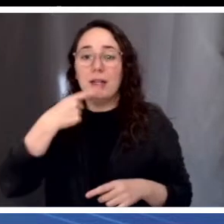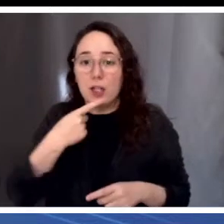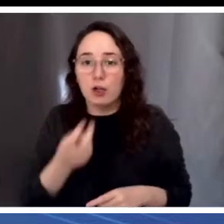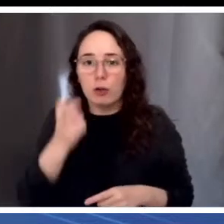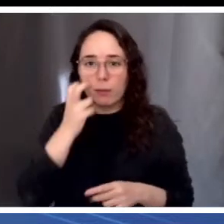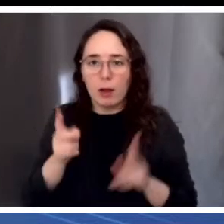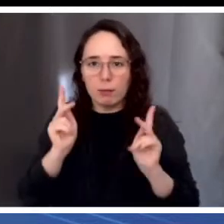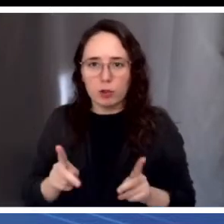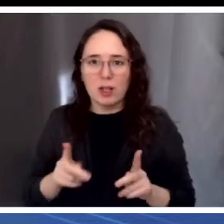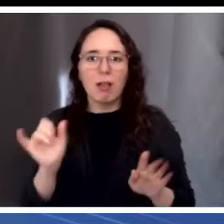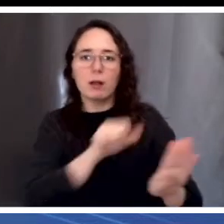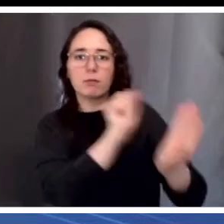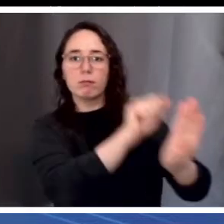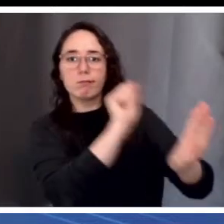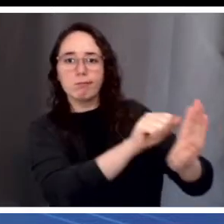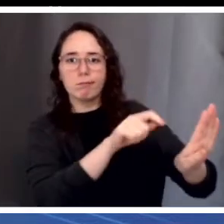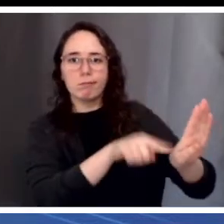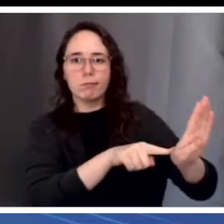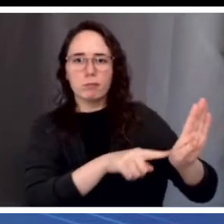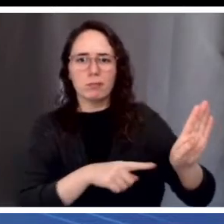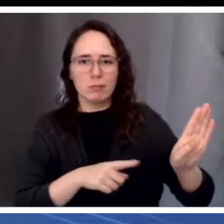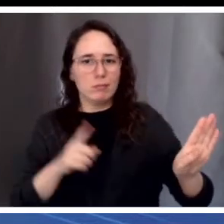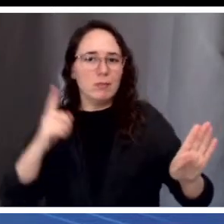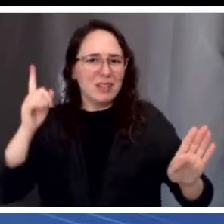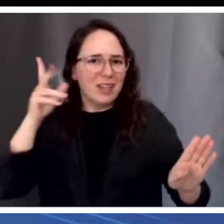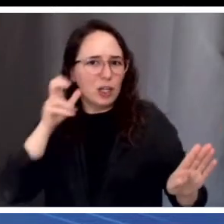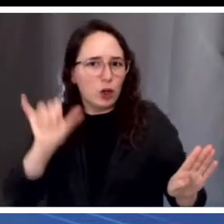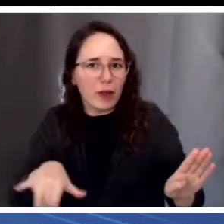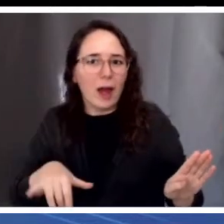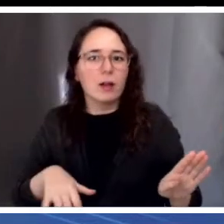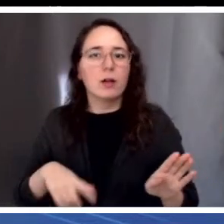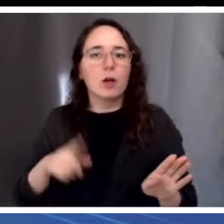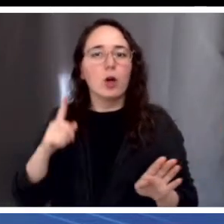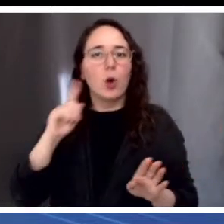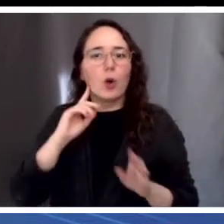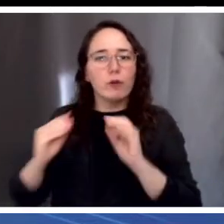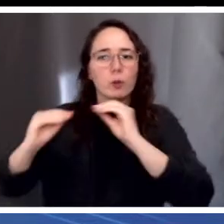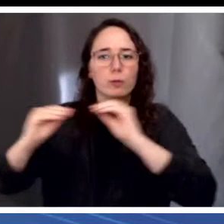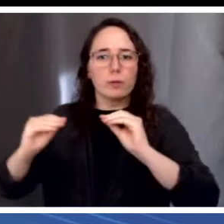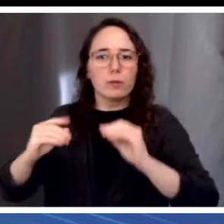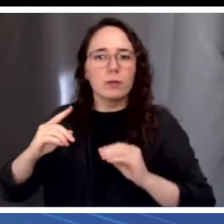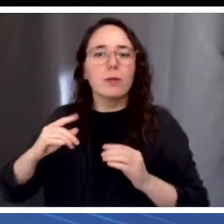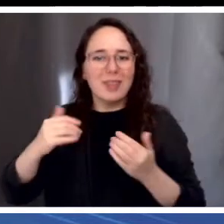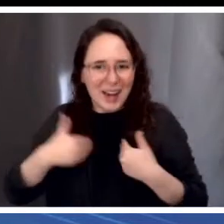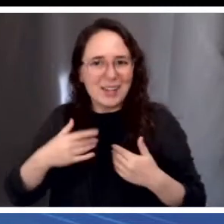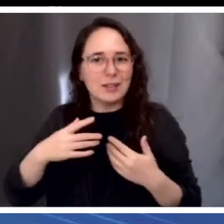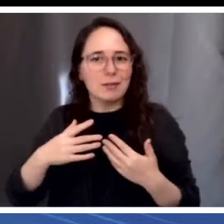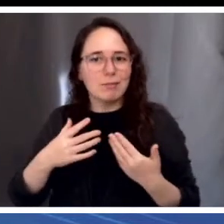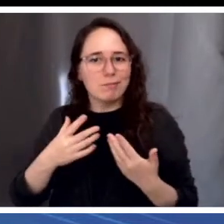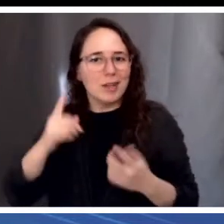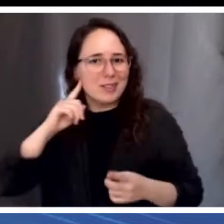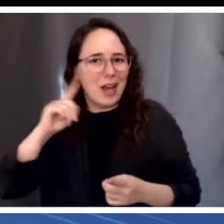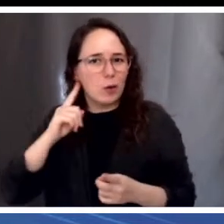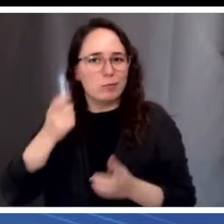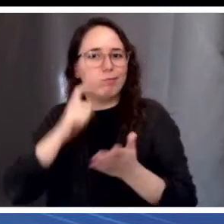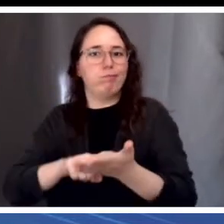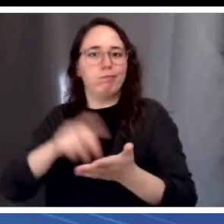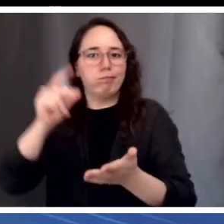someone's knocking on the door, or for example, someone might be kissing, you might hear someone kiss. You don't know. But those natural